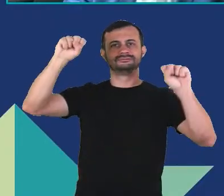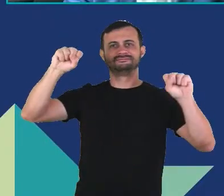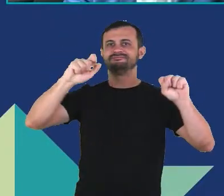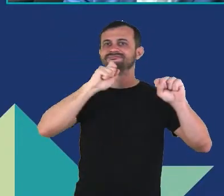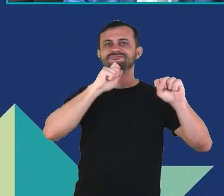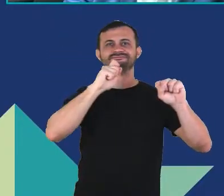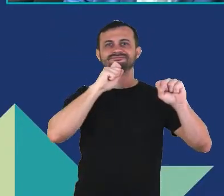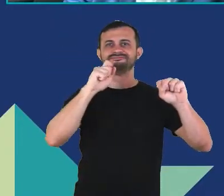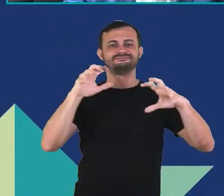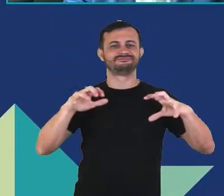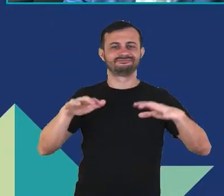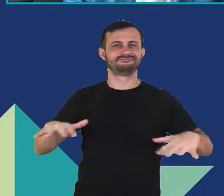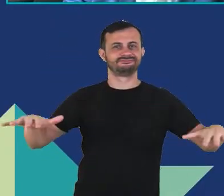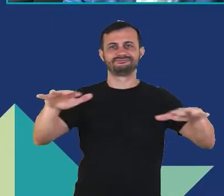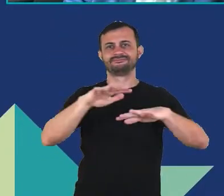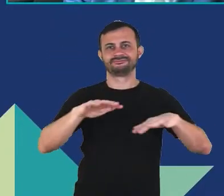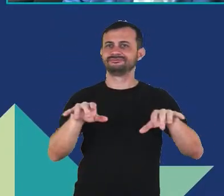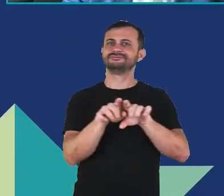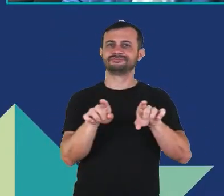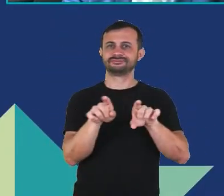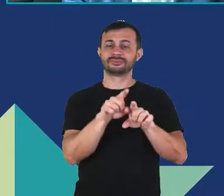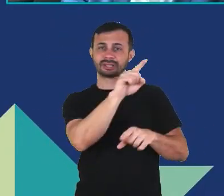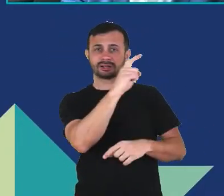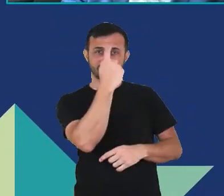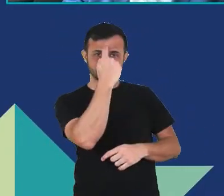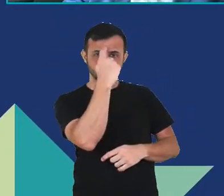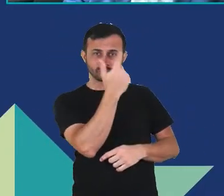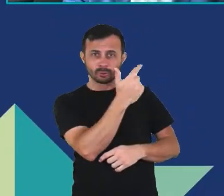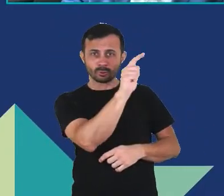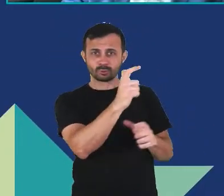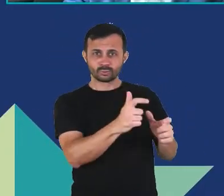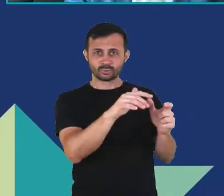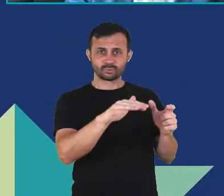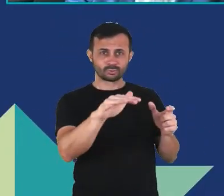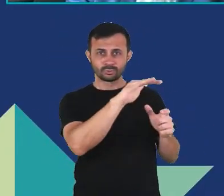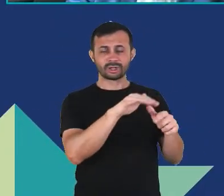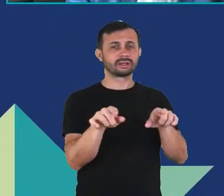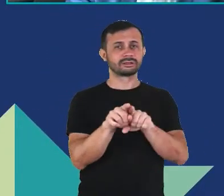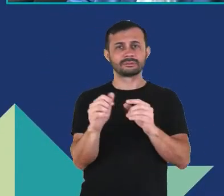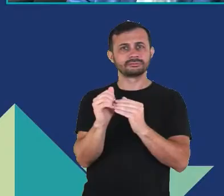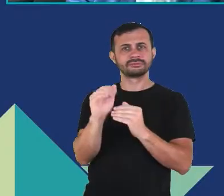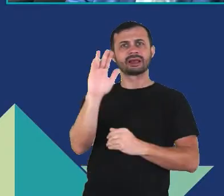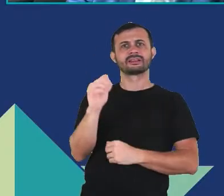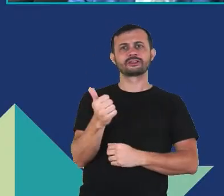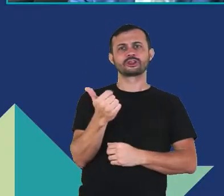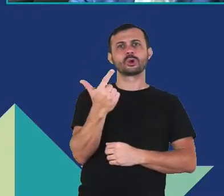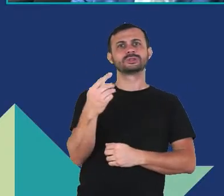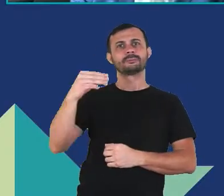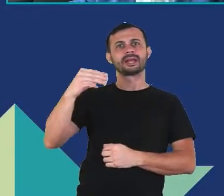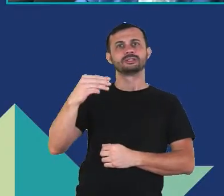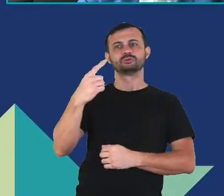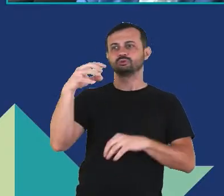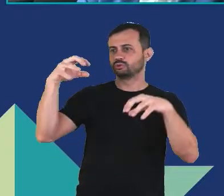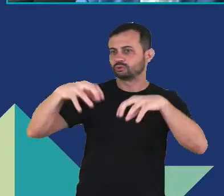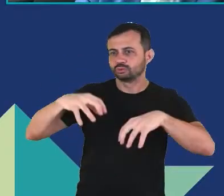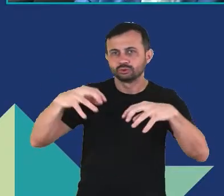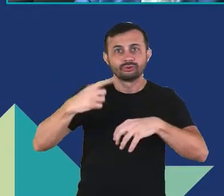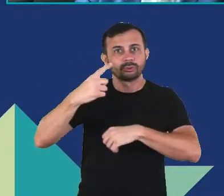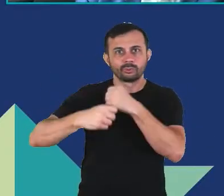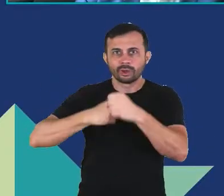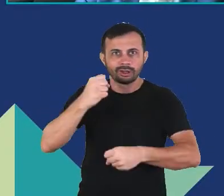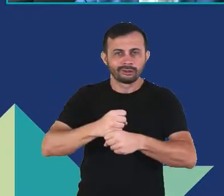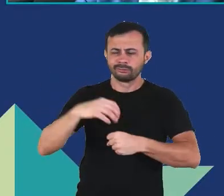in India, where they have close to 12 meters of rain a year. So that is basically